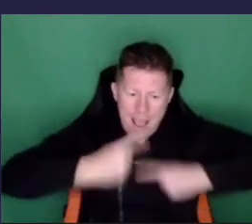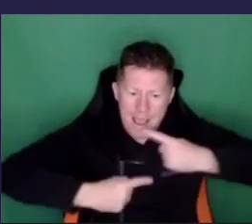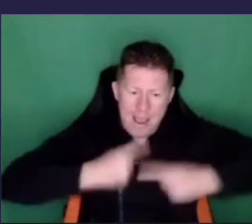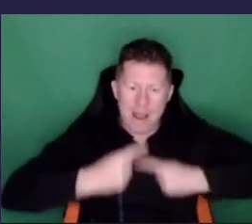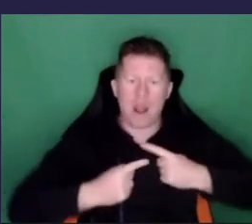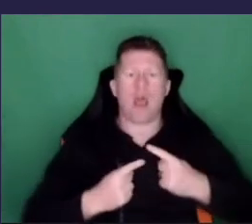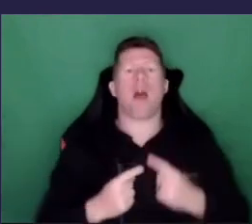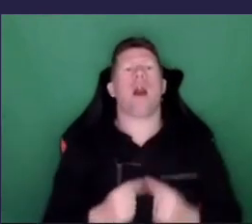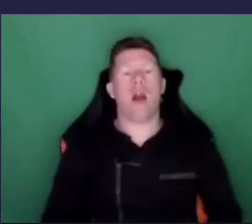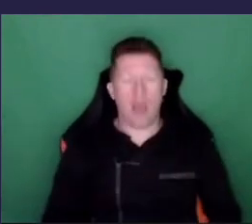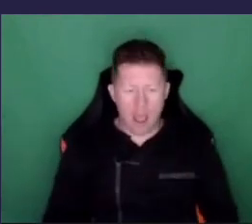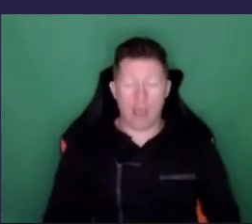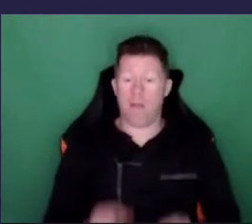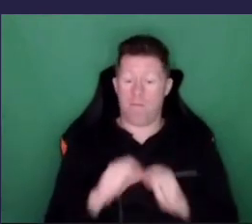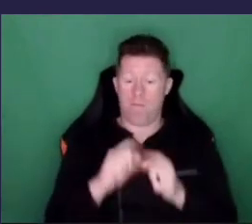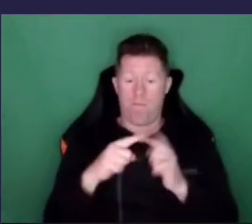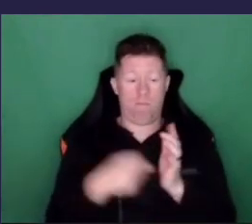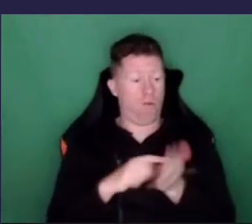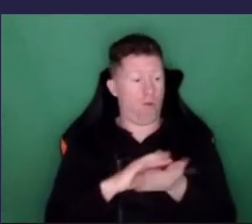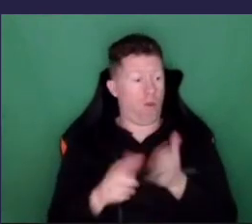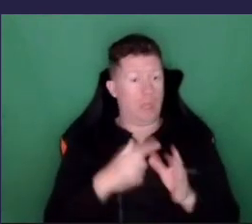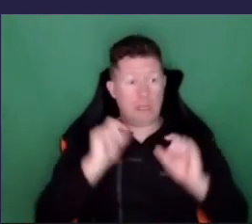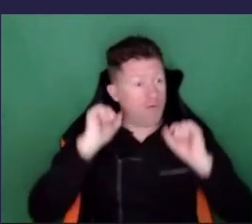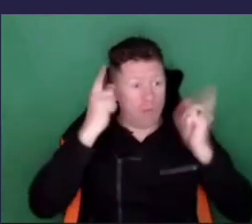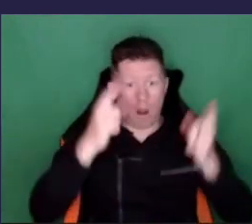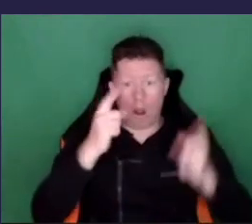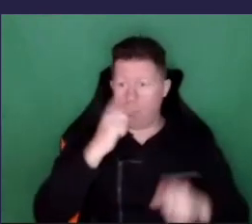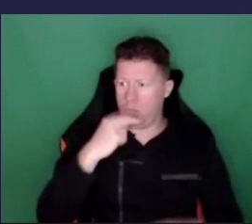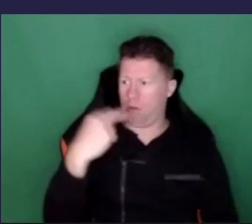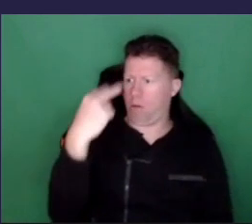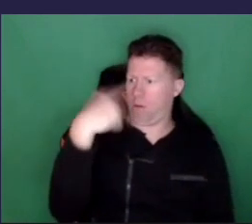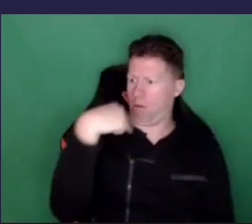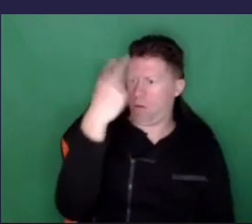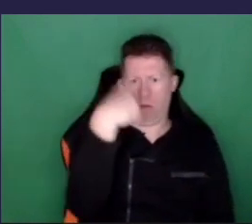we help people put their best foot forward.